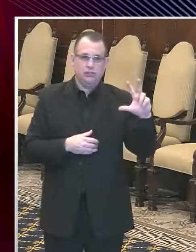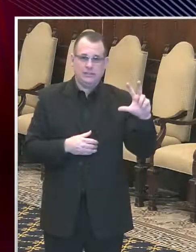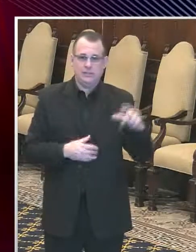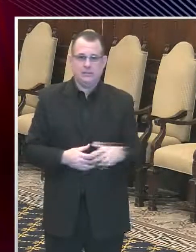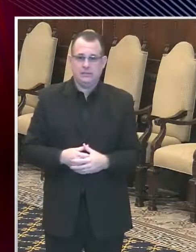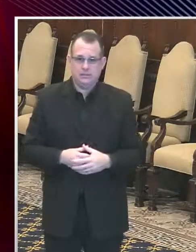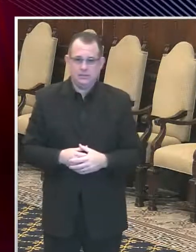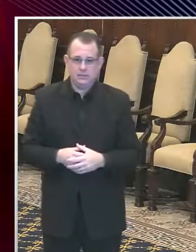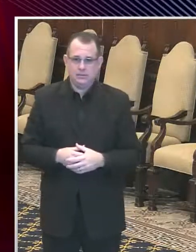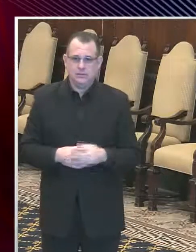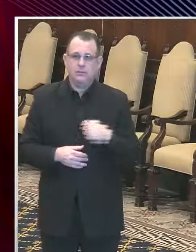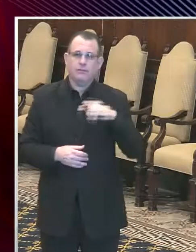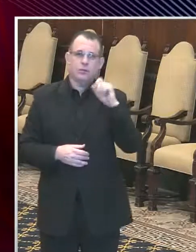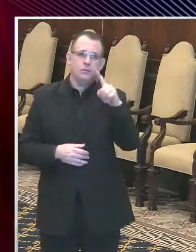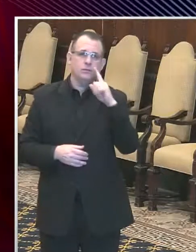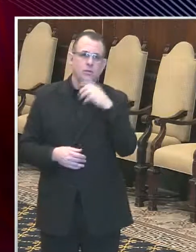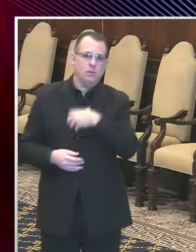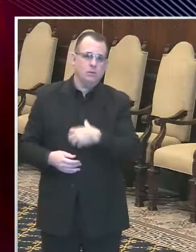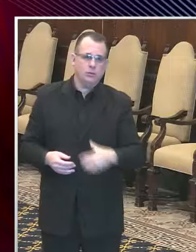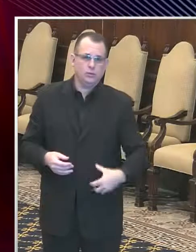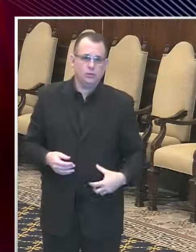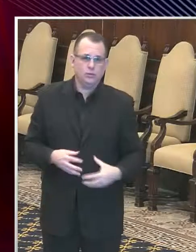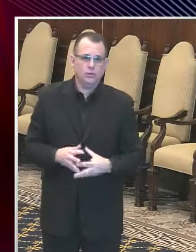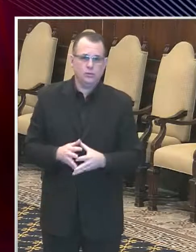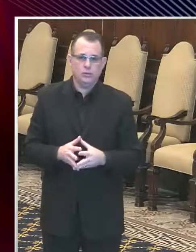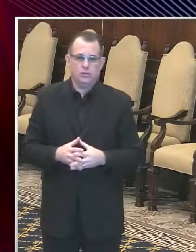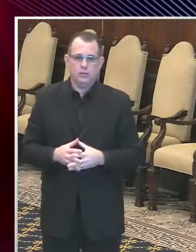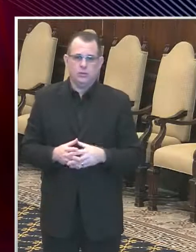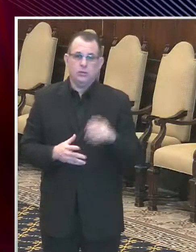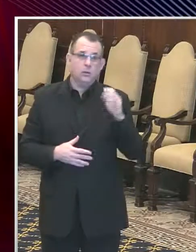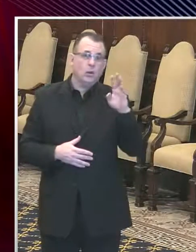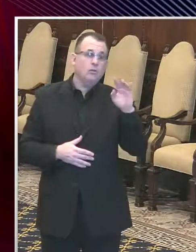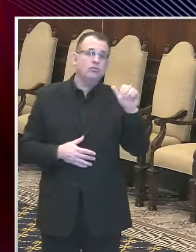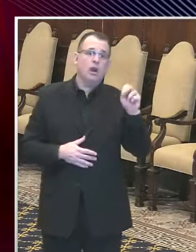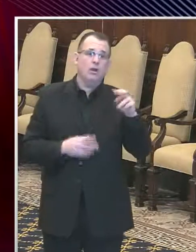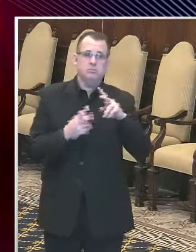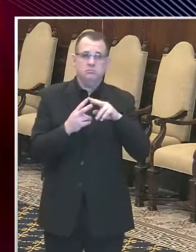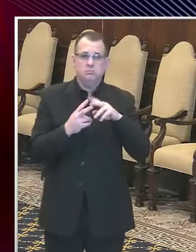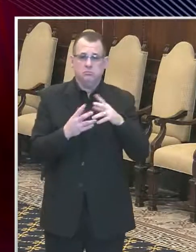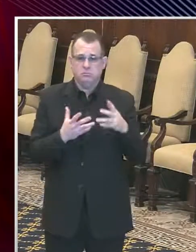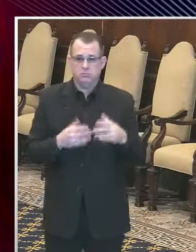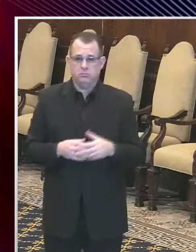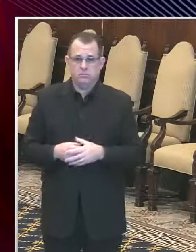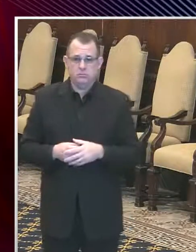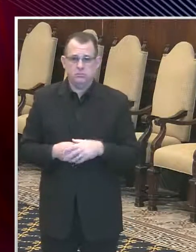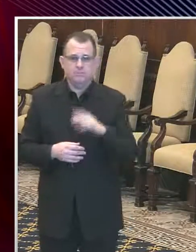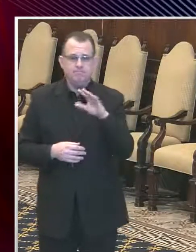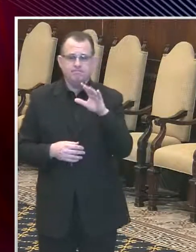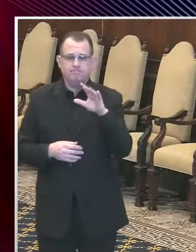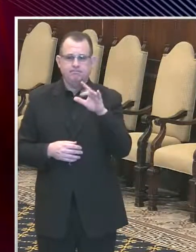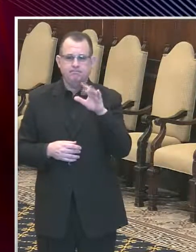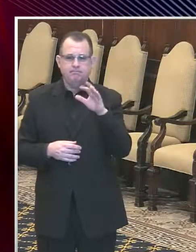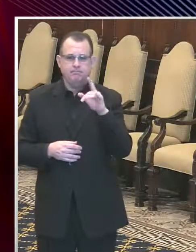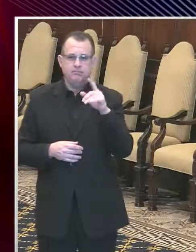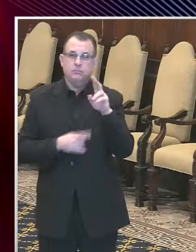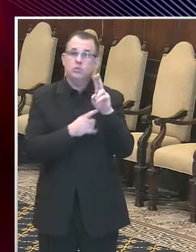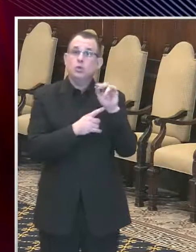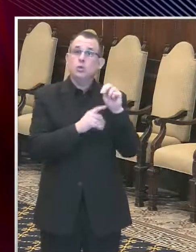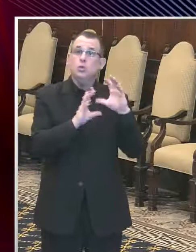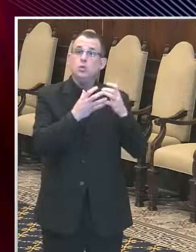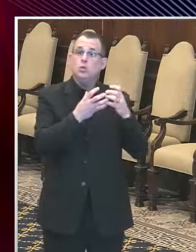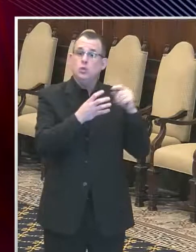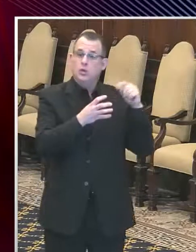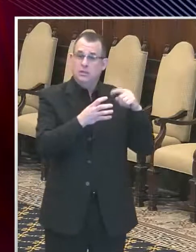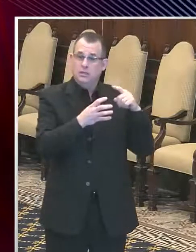for Mayor Kenny, actually, or Brian possibly, just in reference to the union that's now threatening a work